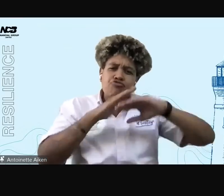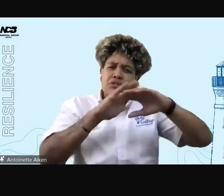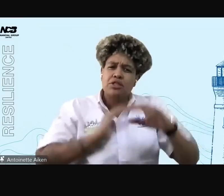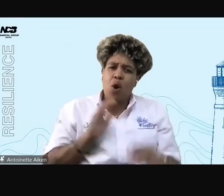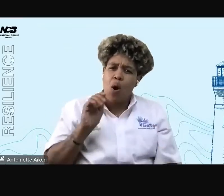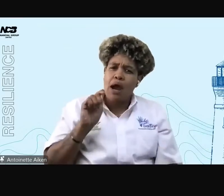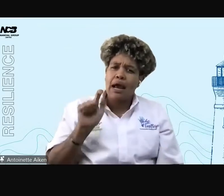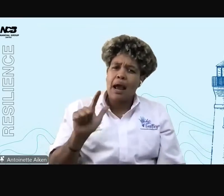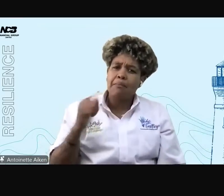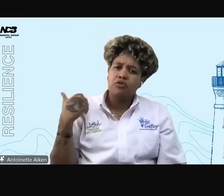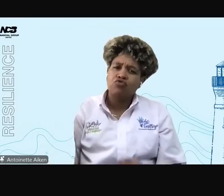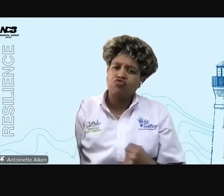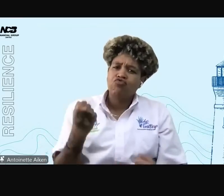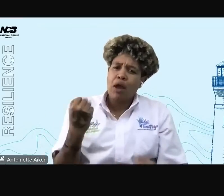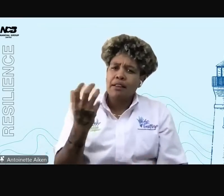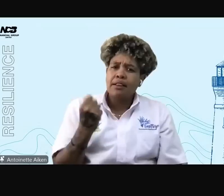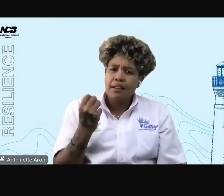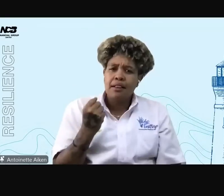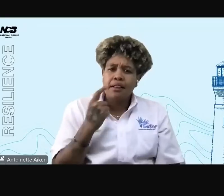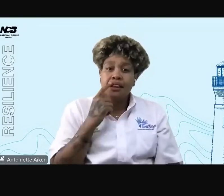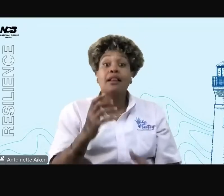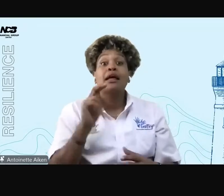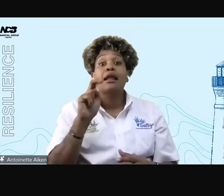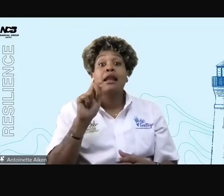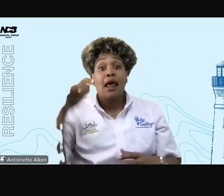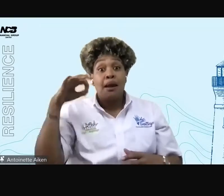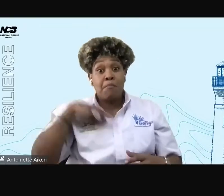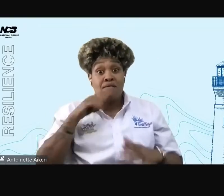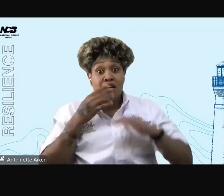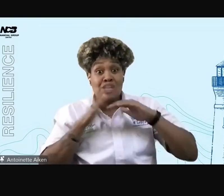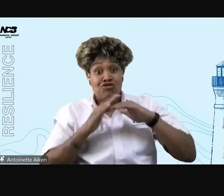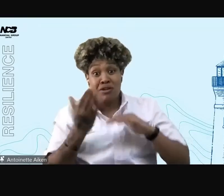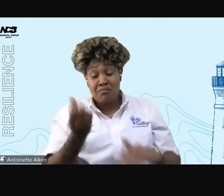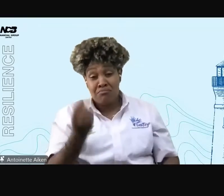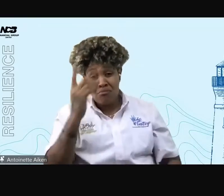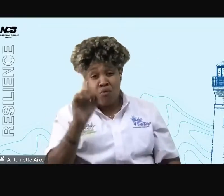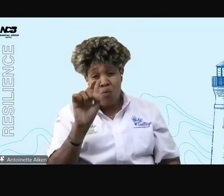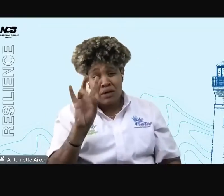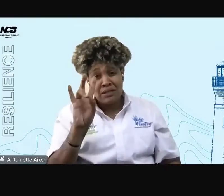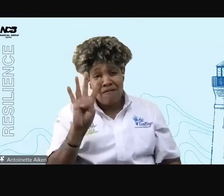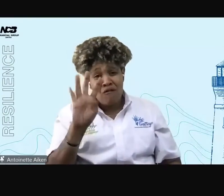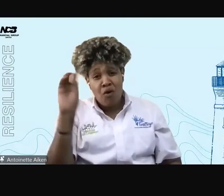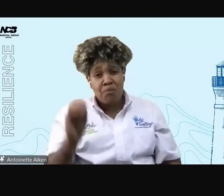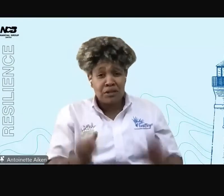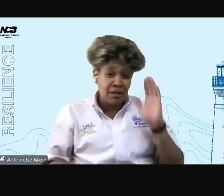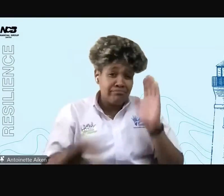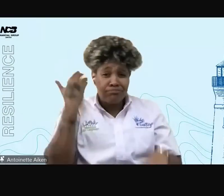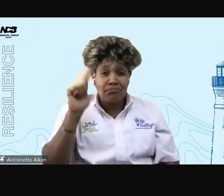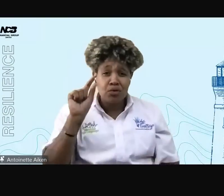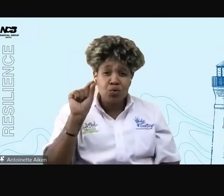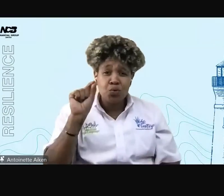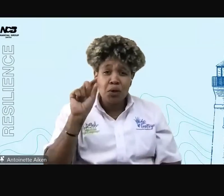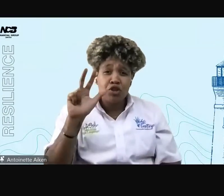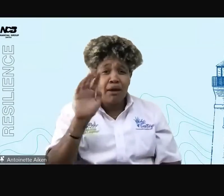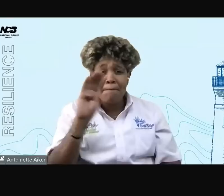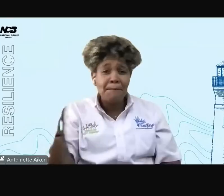strength. Consolidated net profit increased by 174% to over $23 billion.